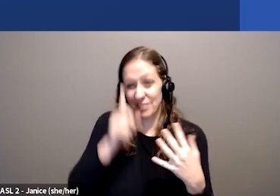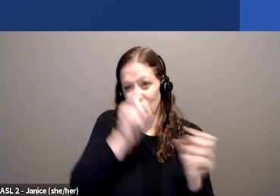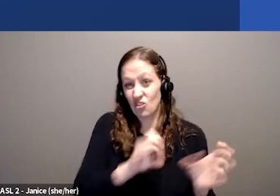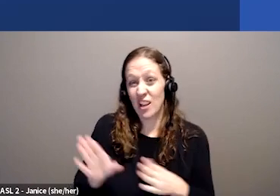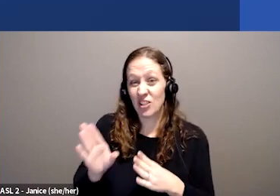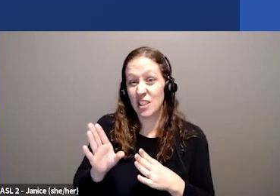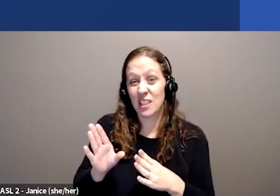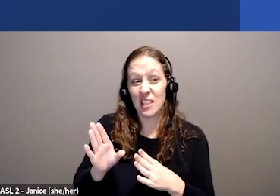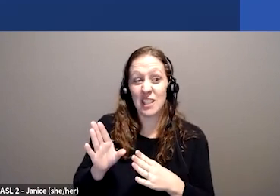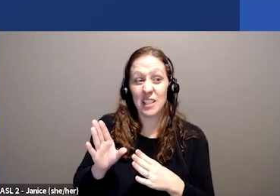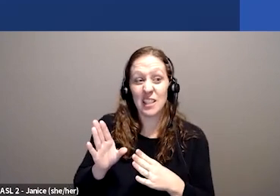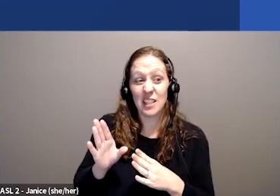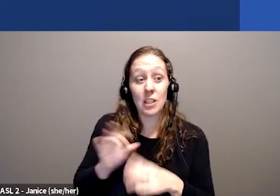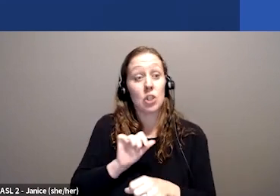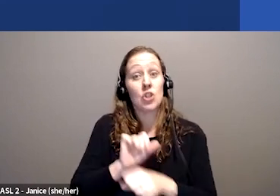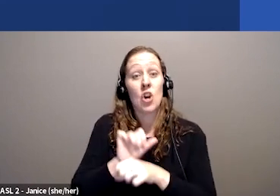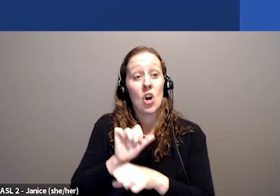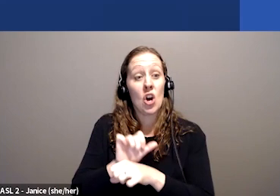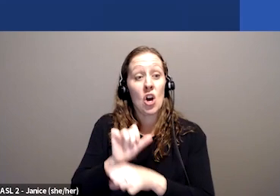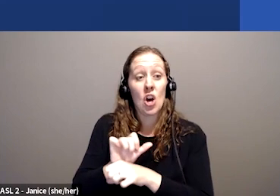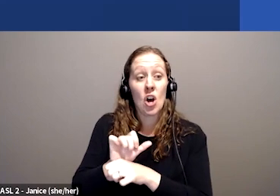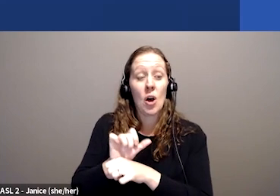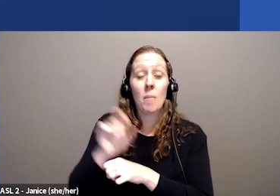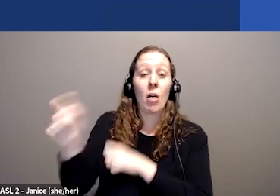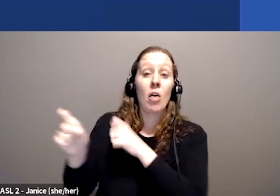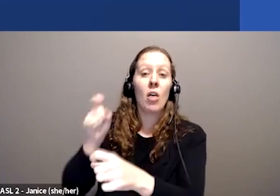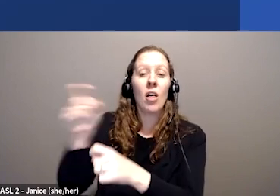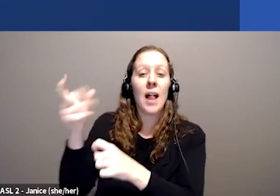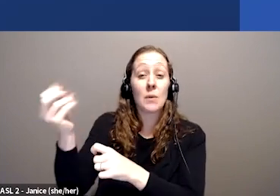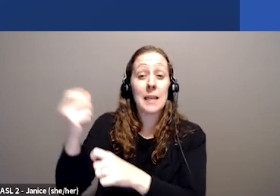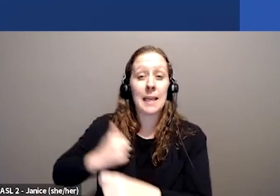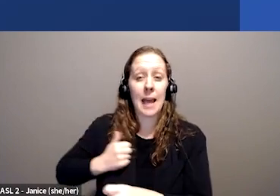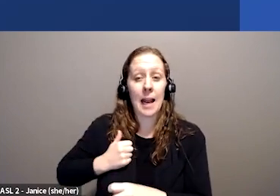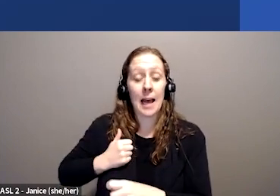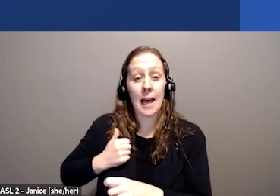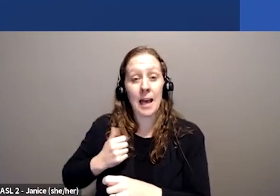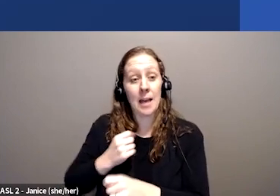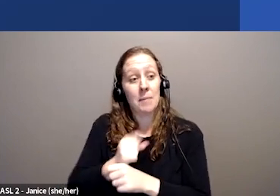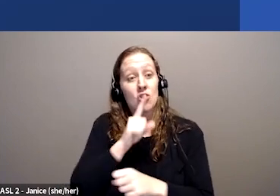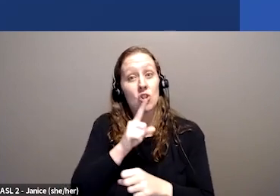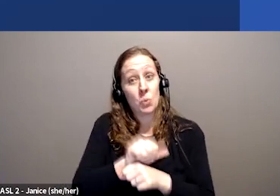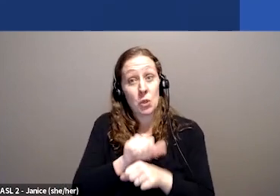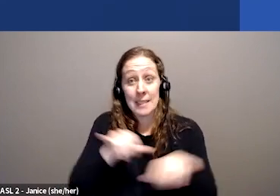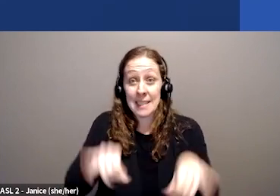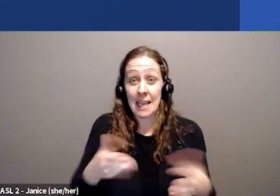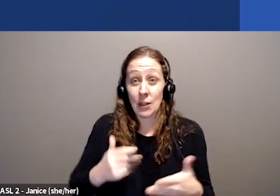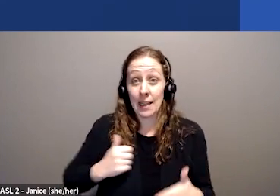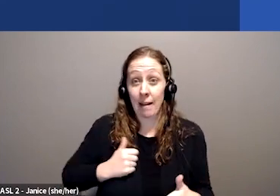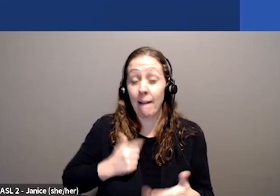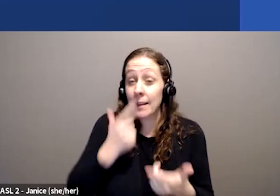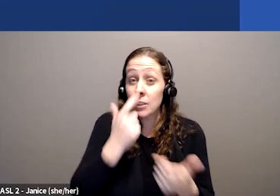was regulating the outsourcing of jobs. So making sure that work stays in Canada, which is interesting because I think folks on